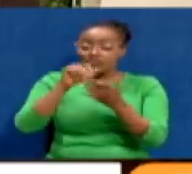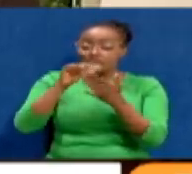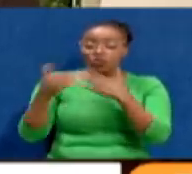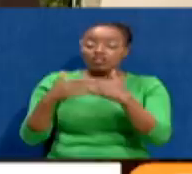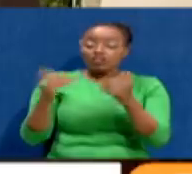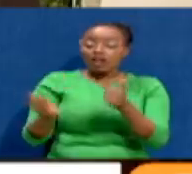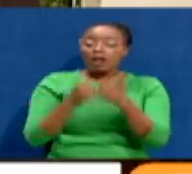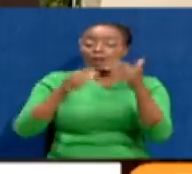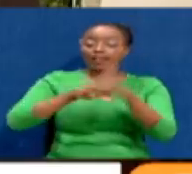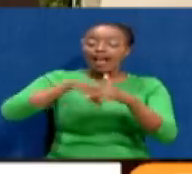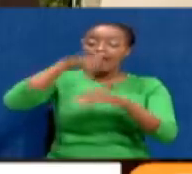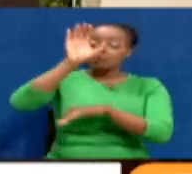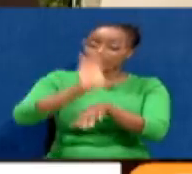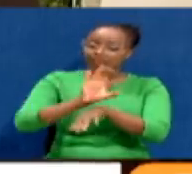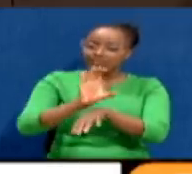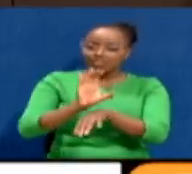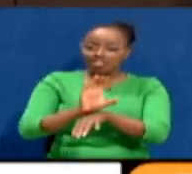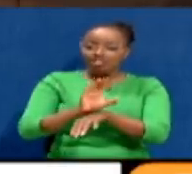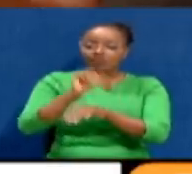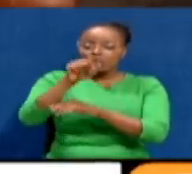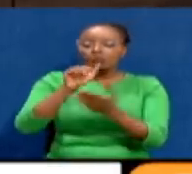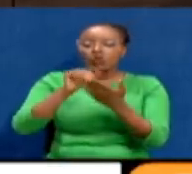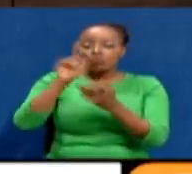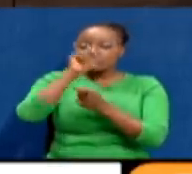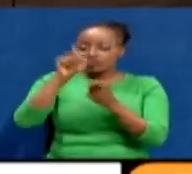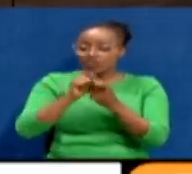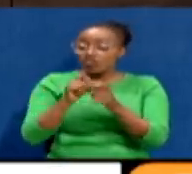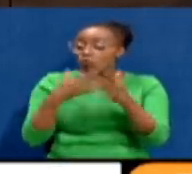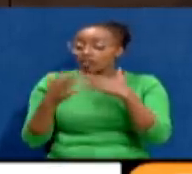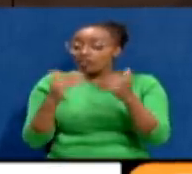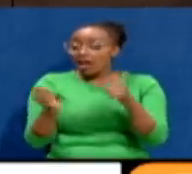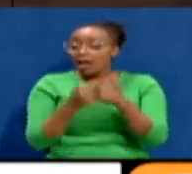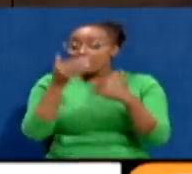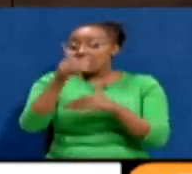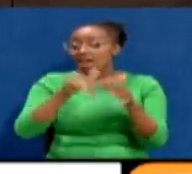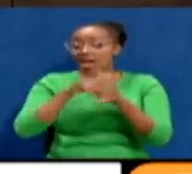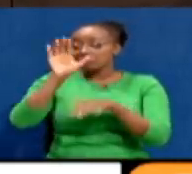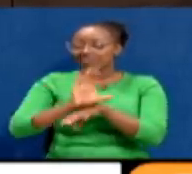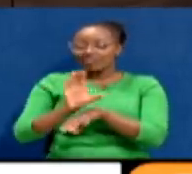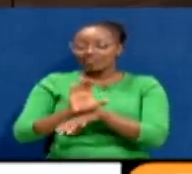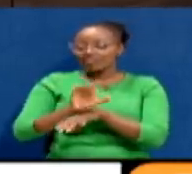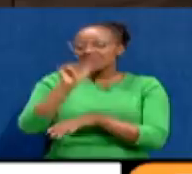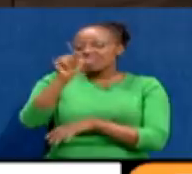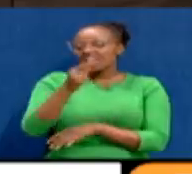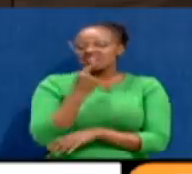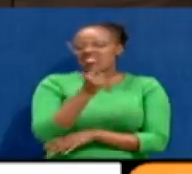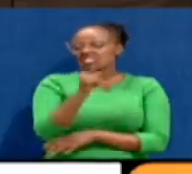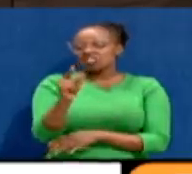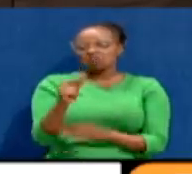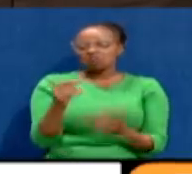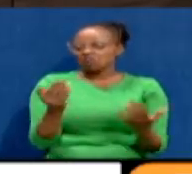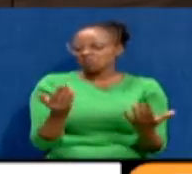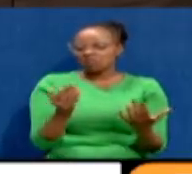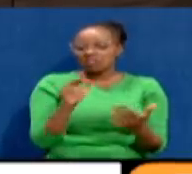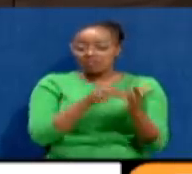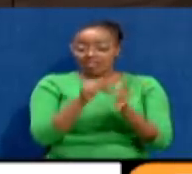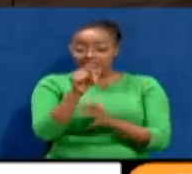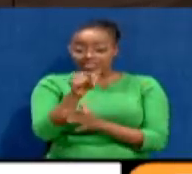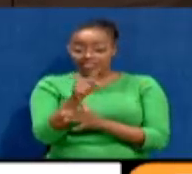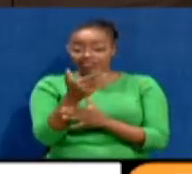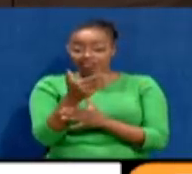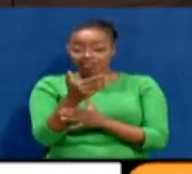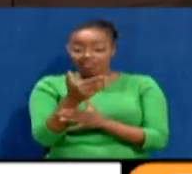the church? I can be a bit more specific. What happens outside the church, Waiguru, I can tell you, is not in